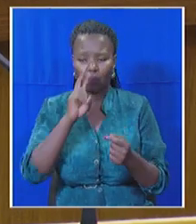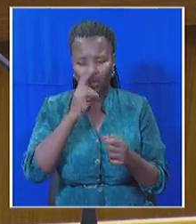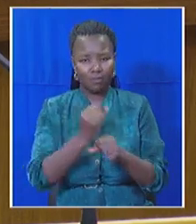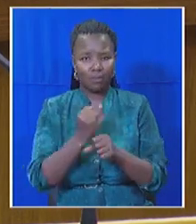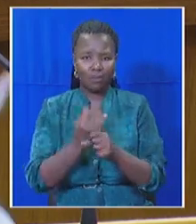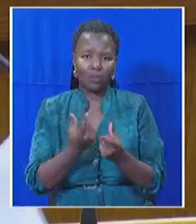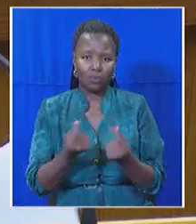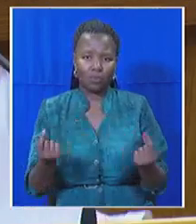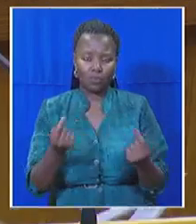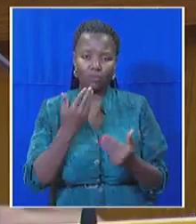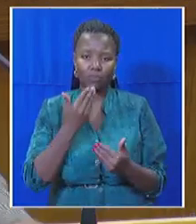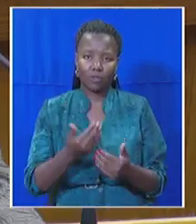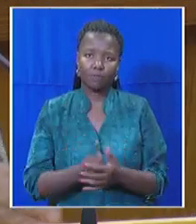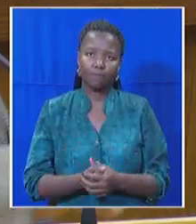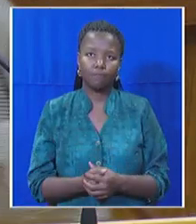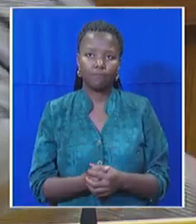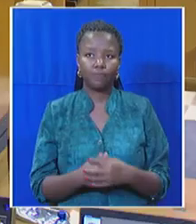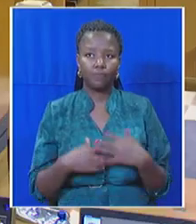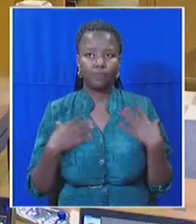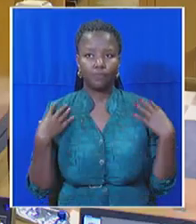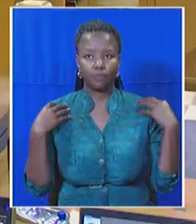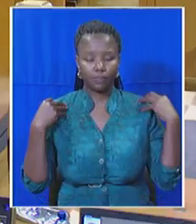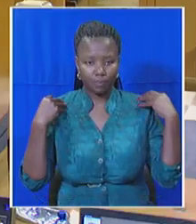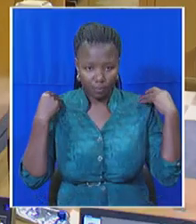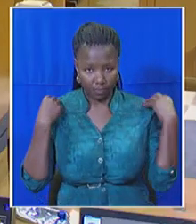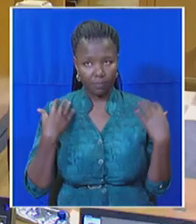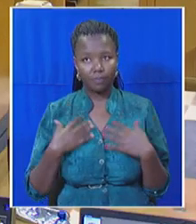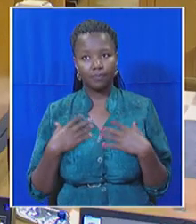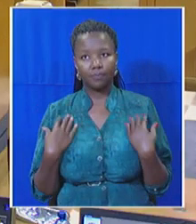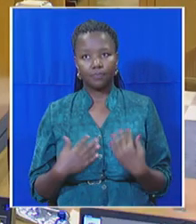looked at. I thank you. Thank you, Honorable Member. Honorable Member.